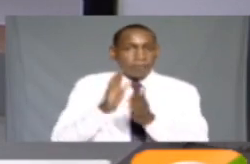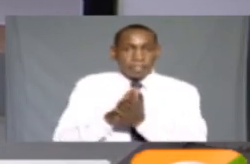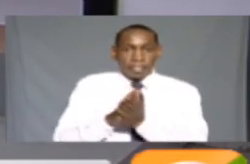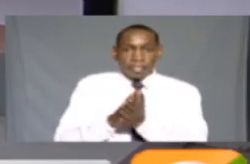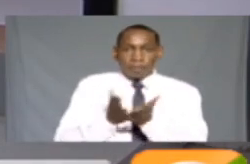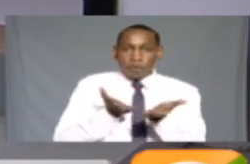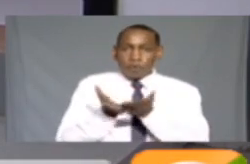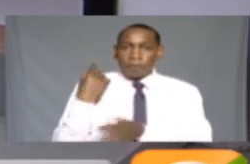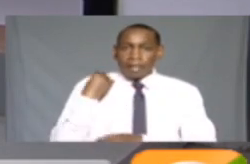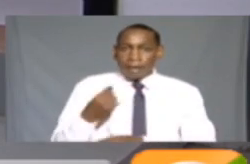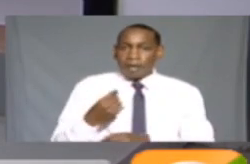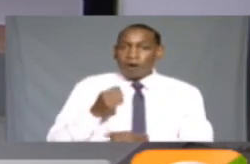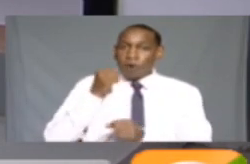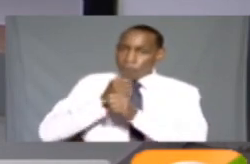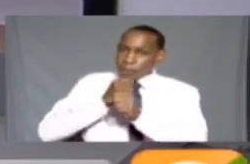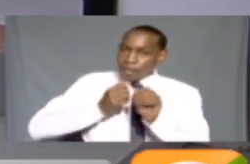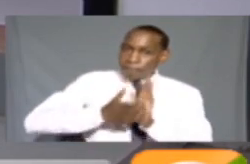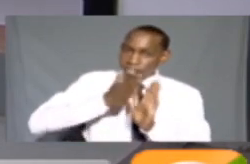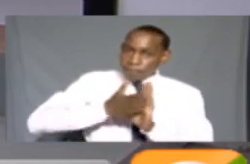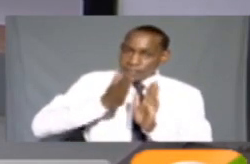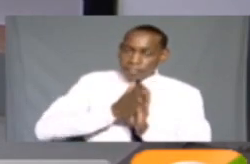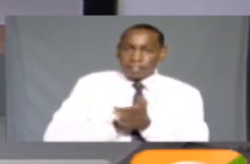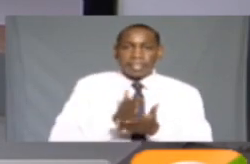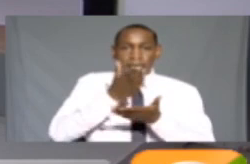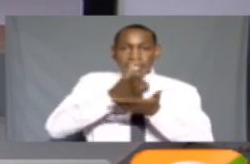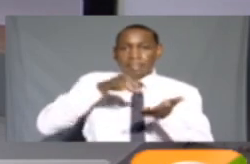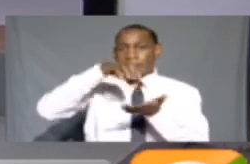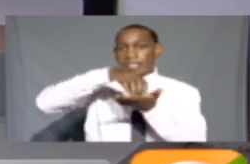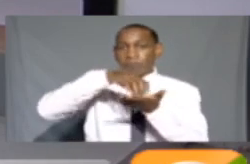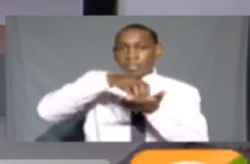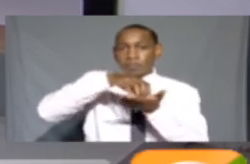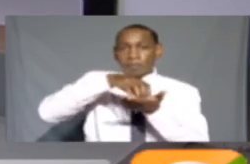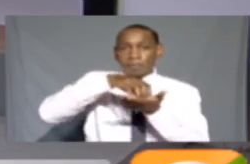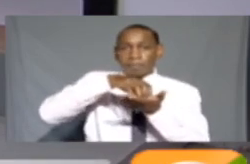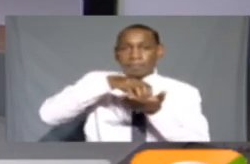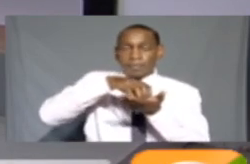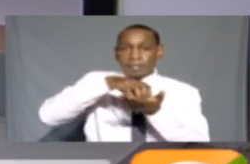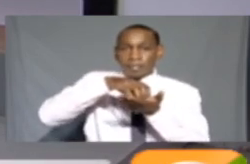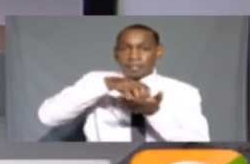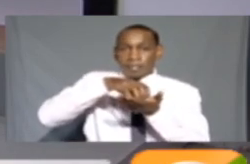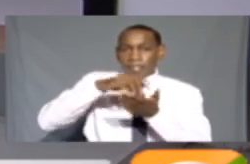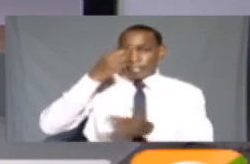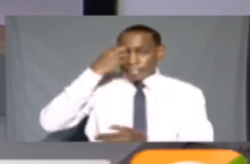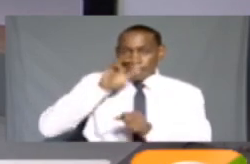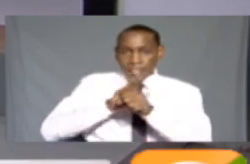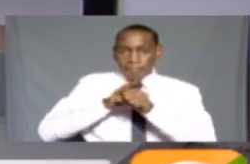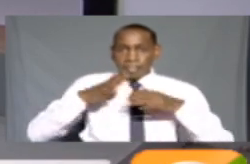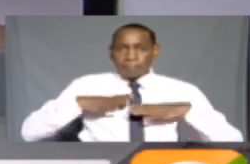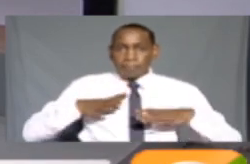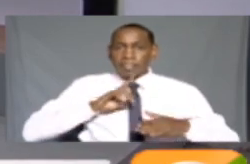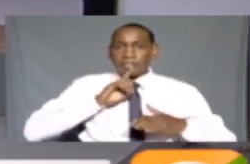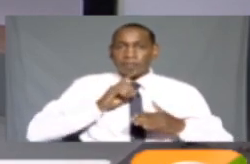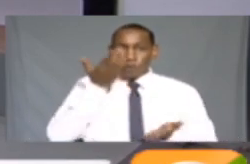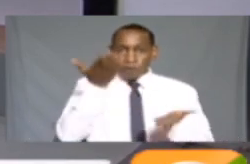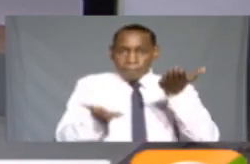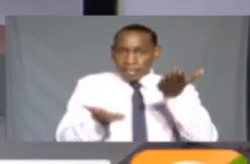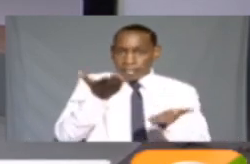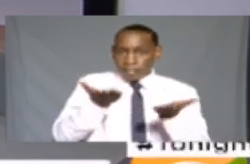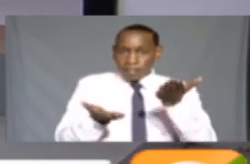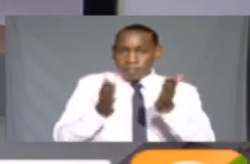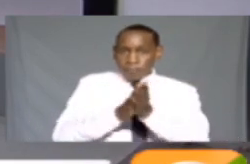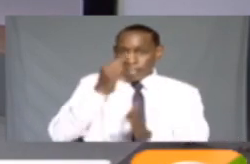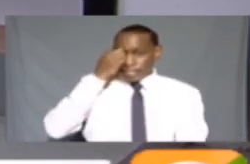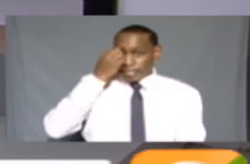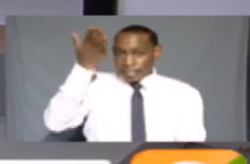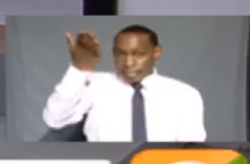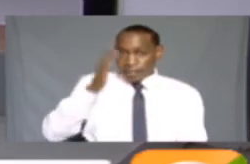this done quickly. And in certain cases, like of course in the cases of India, which is what a lot of people are making comparisons with,